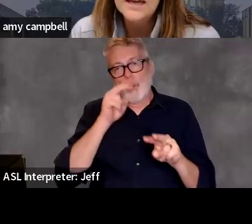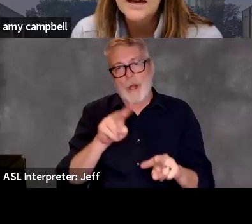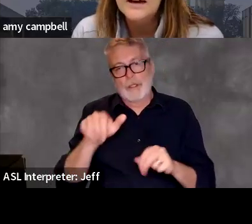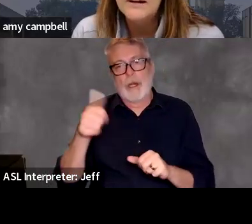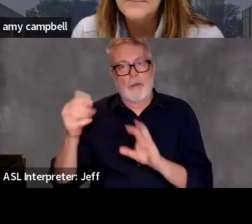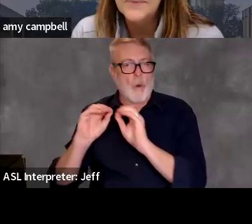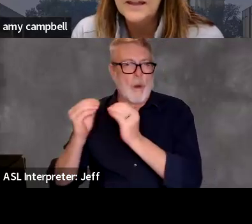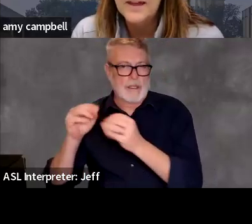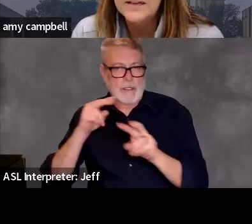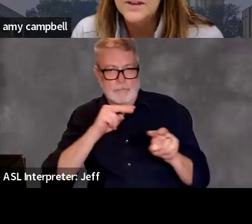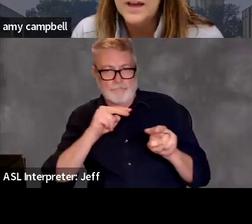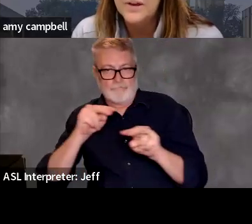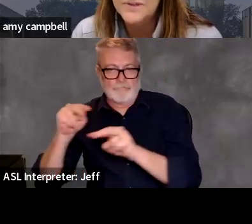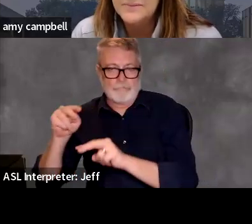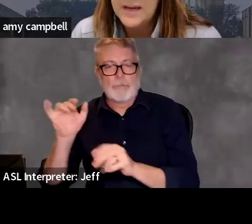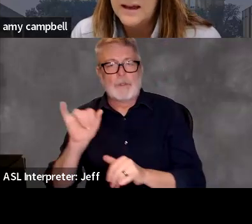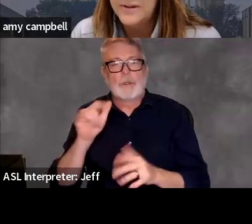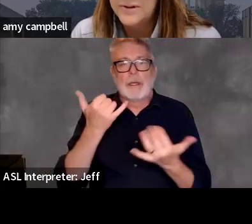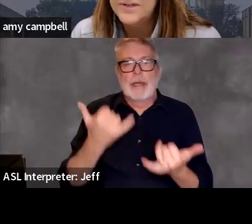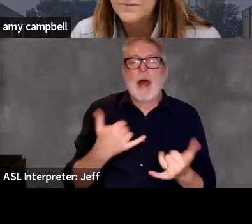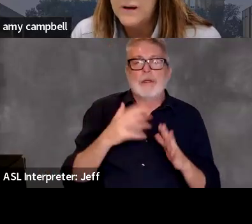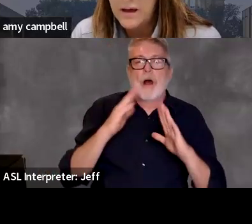organizations. And that is on the House